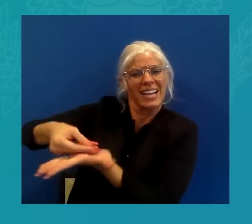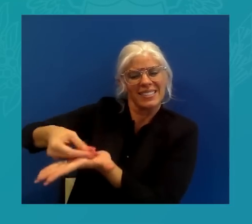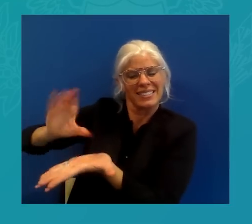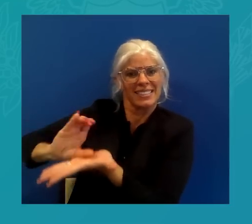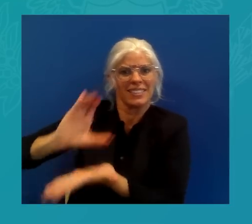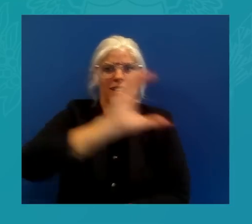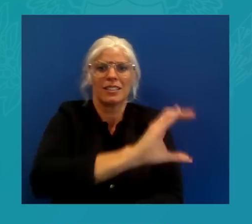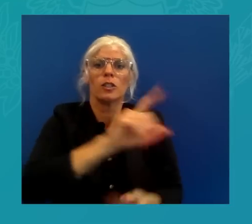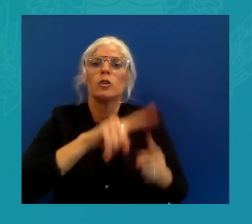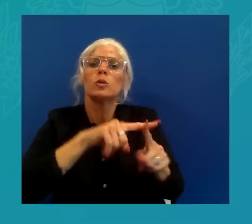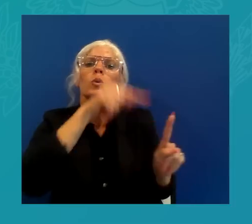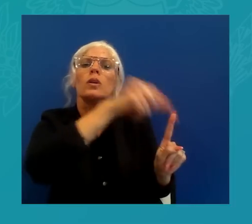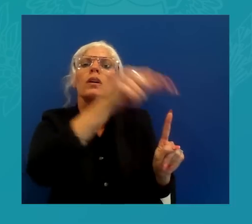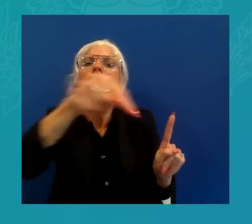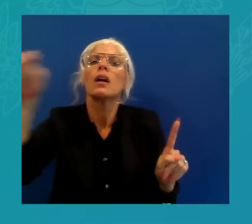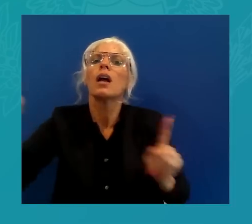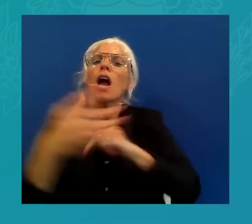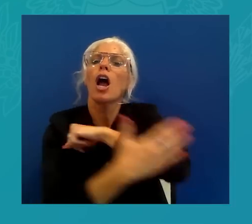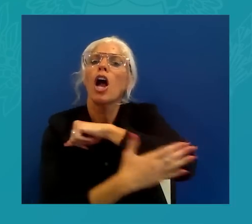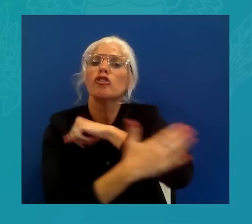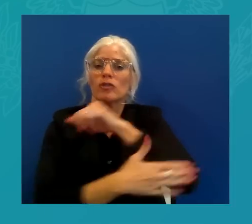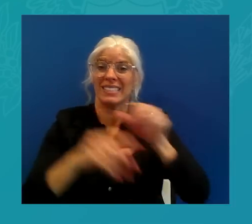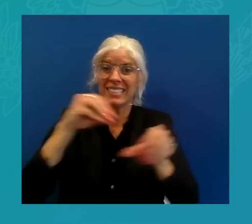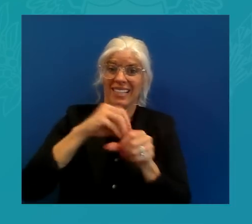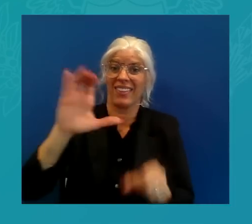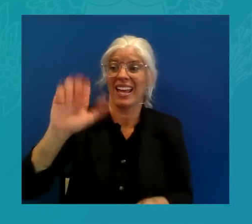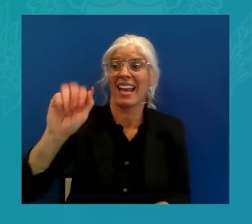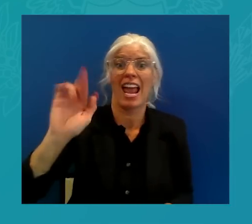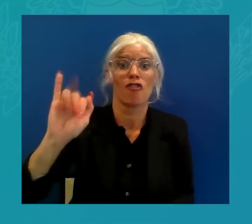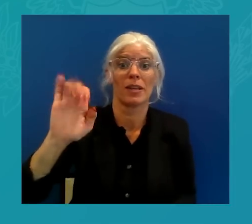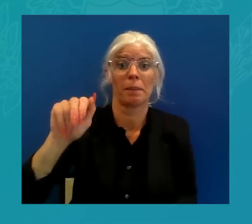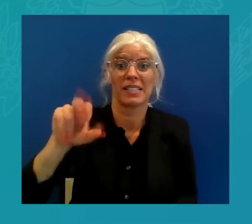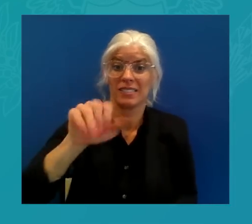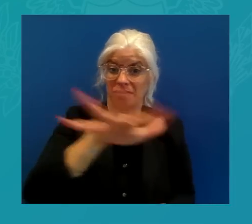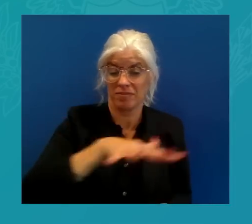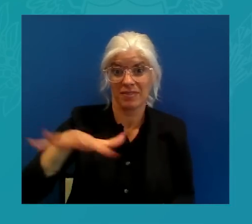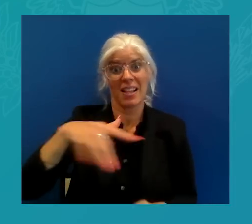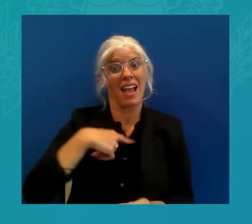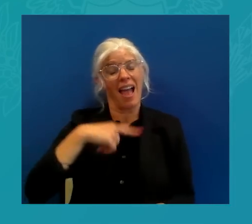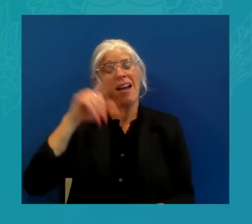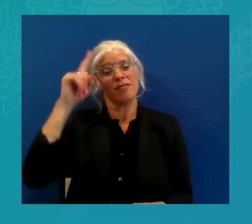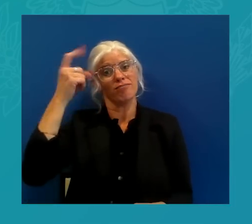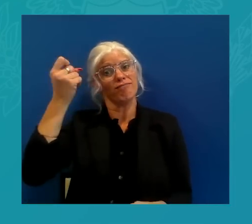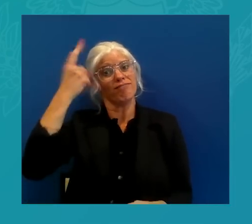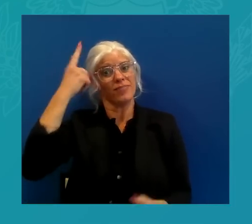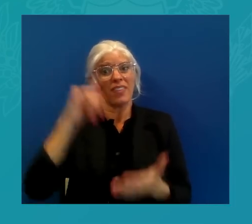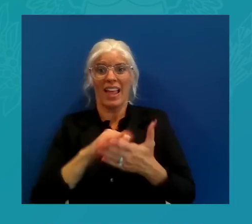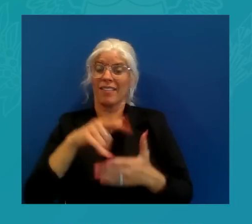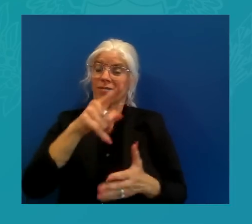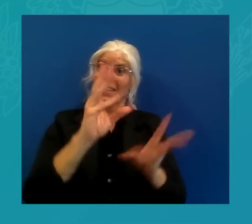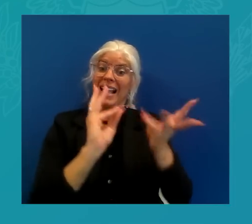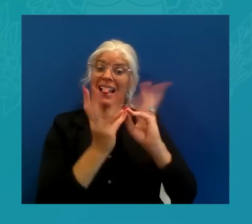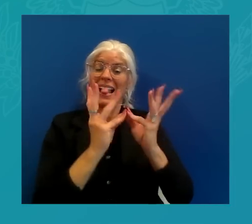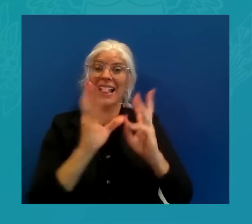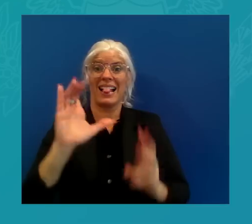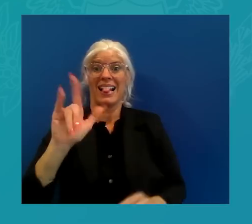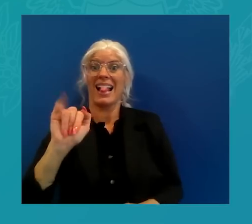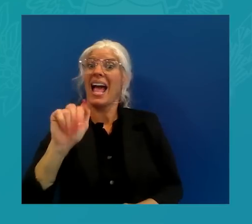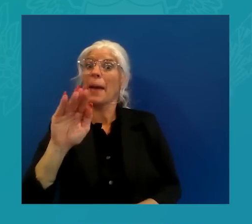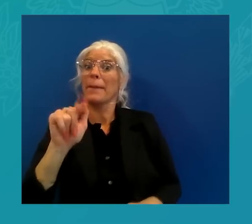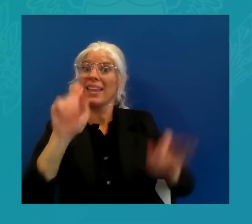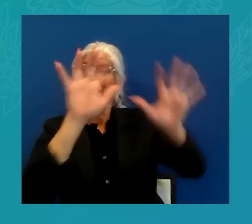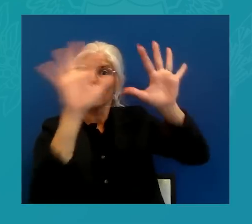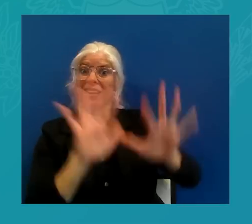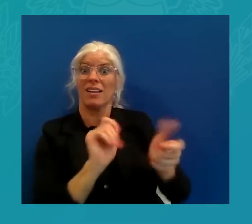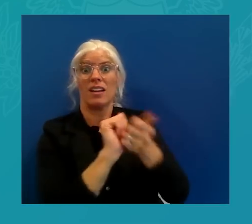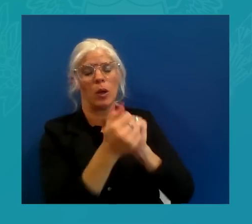in the Caribbean. And we believe addressing the climate crisis should be a critical part of the mission of the World